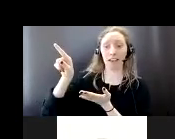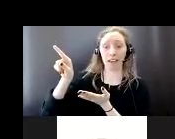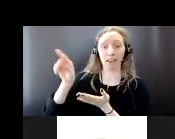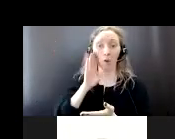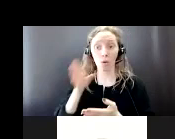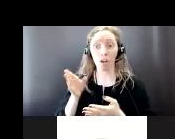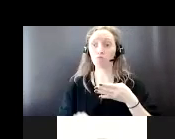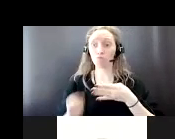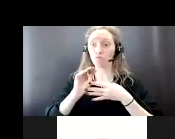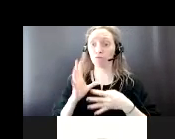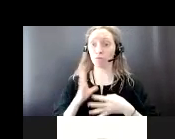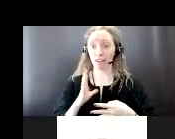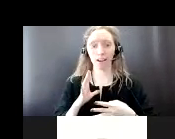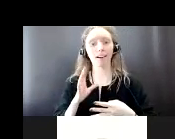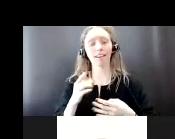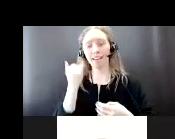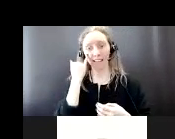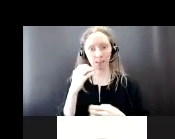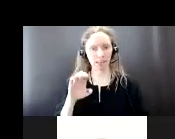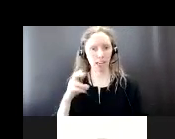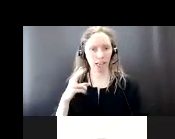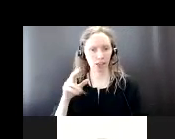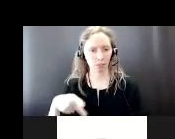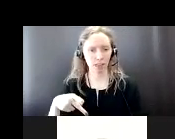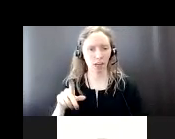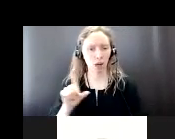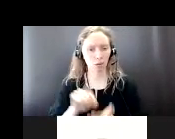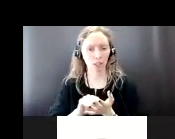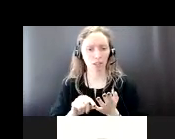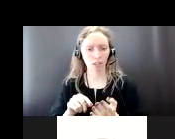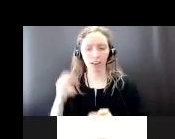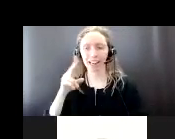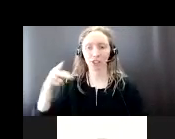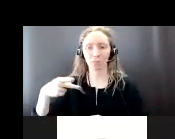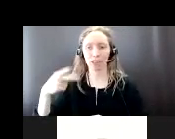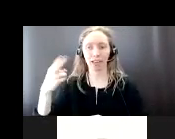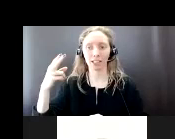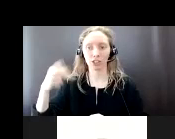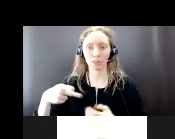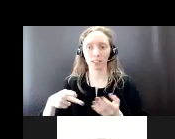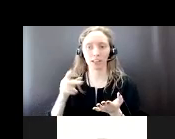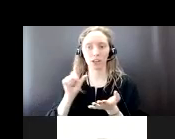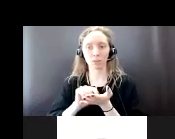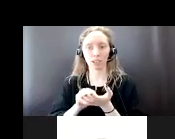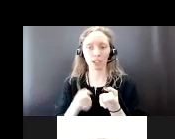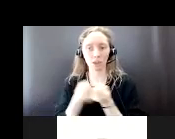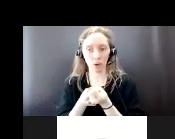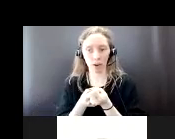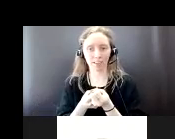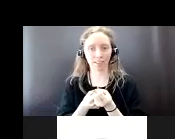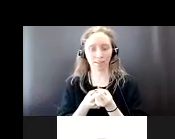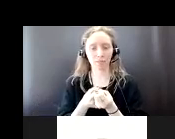printer support, a lot of times the first up to 5 or 10 could be fraudulent. You always want to make sure that you're going to the